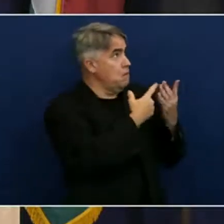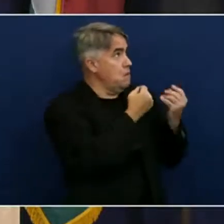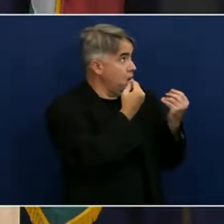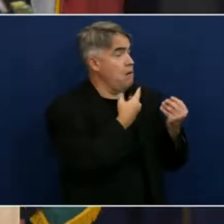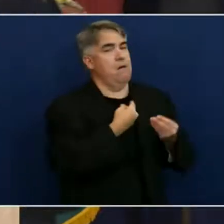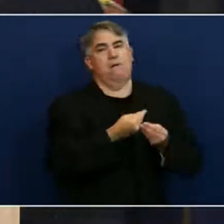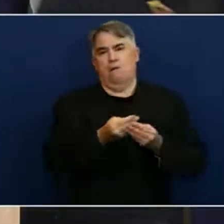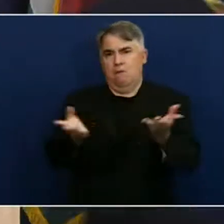Thanks.